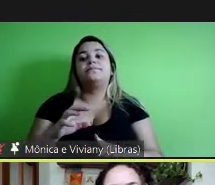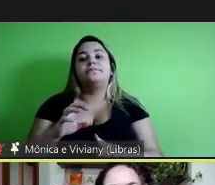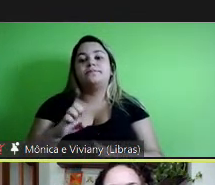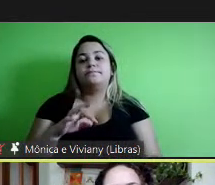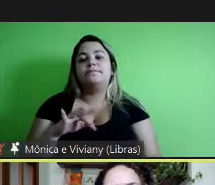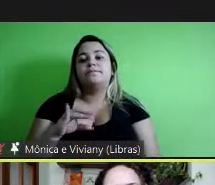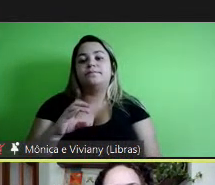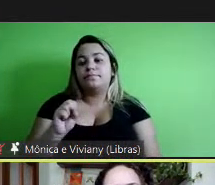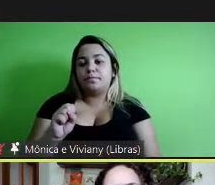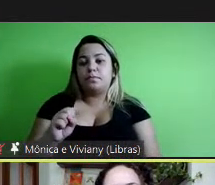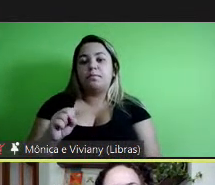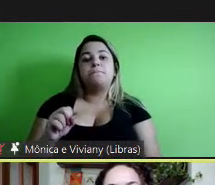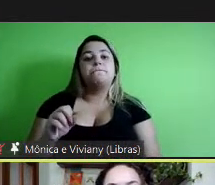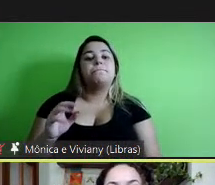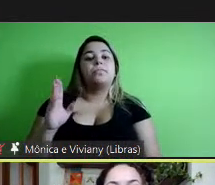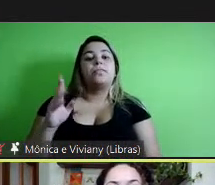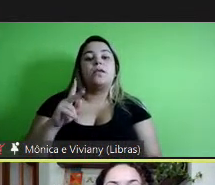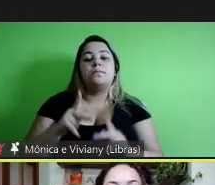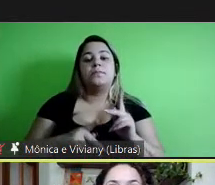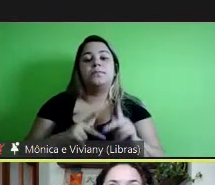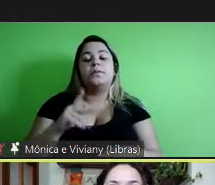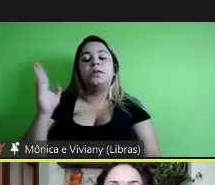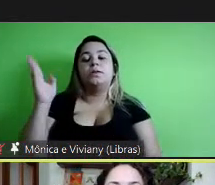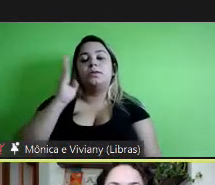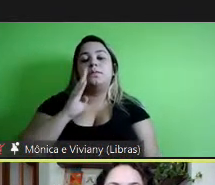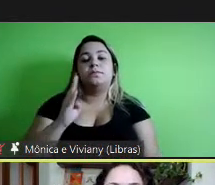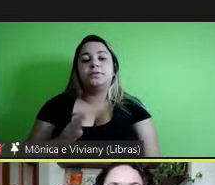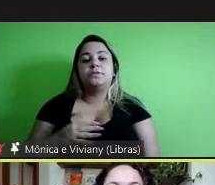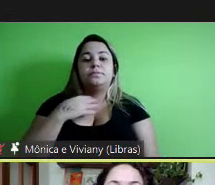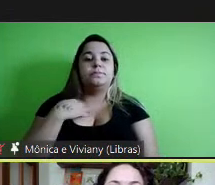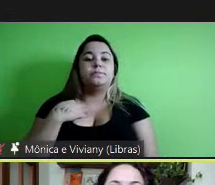social rights for the Brazilian population.